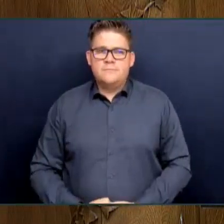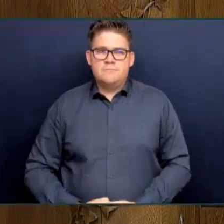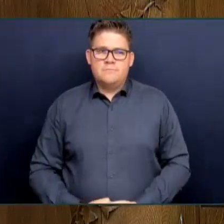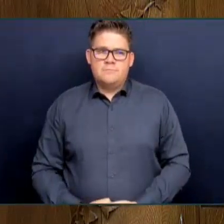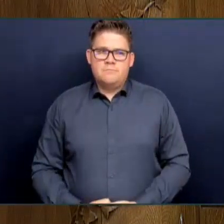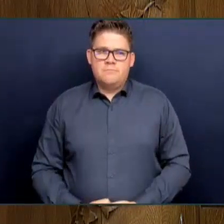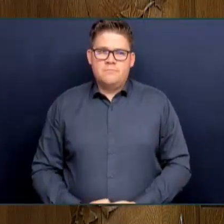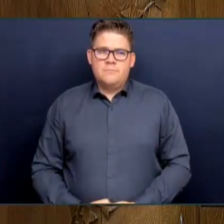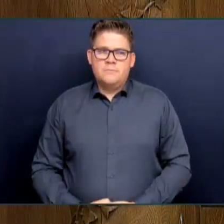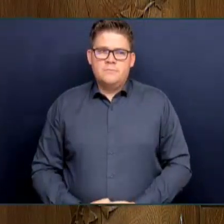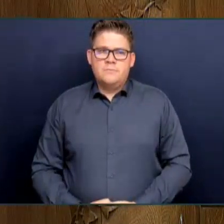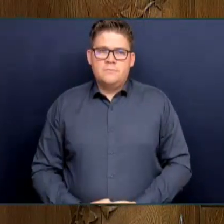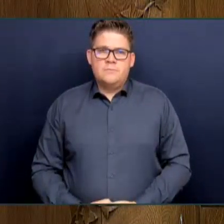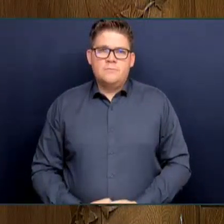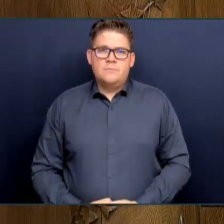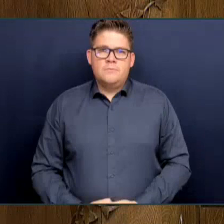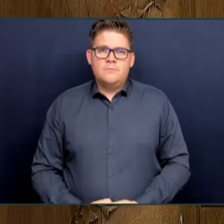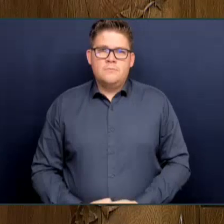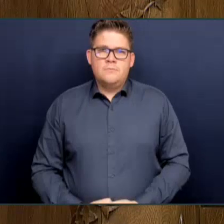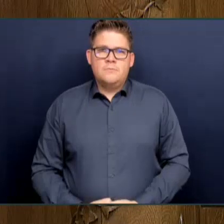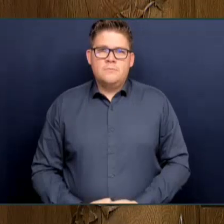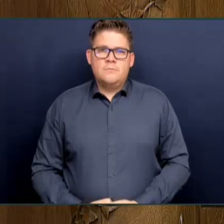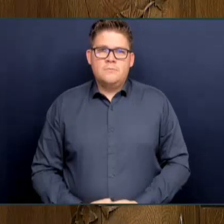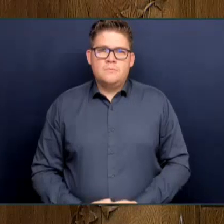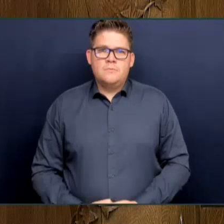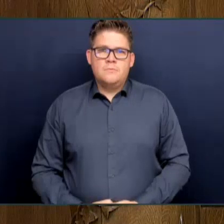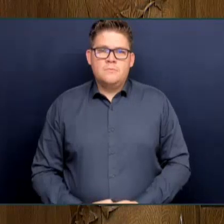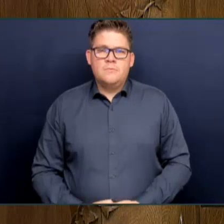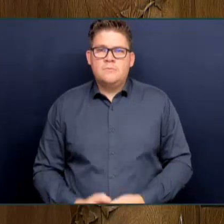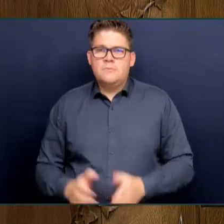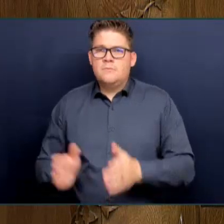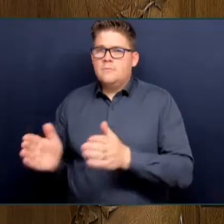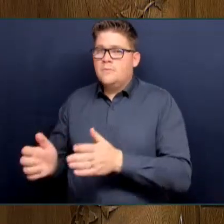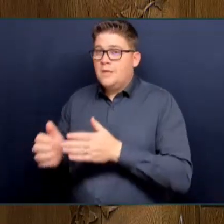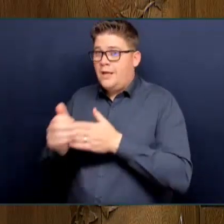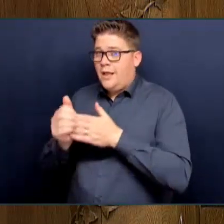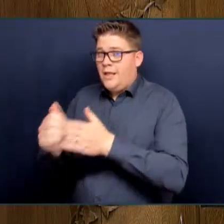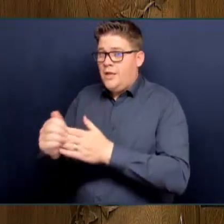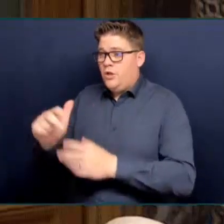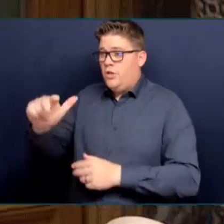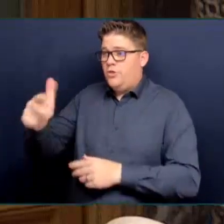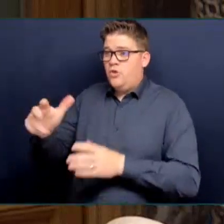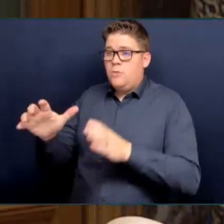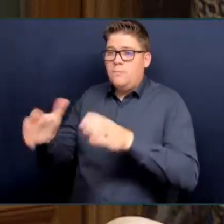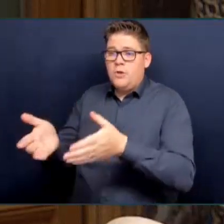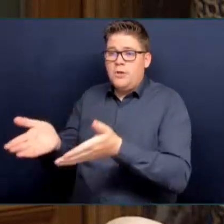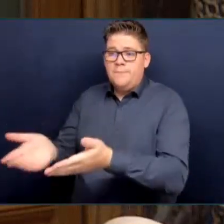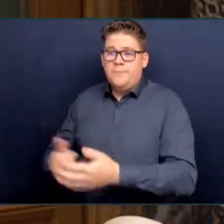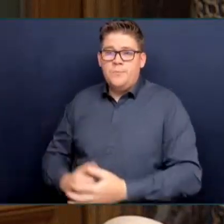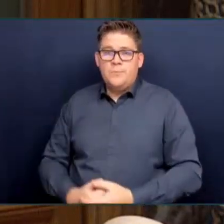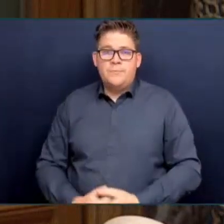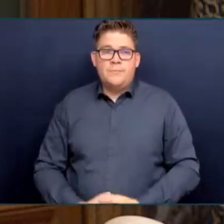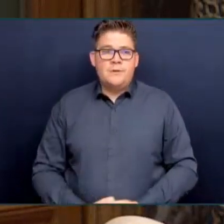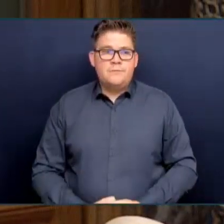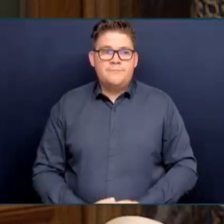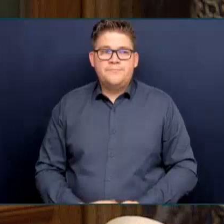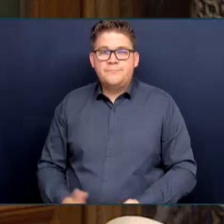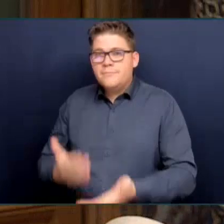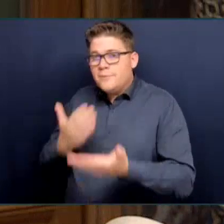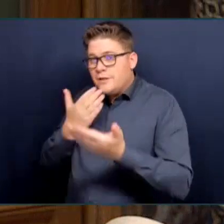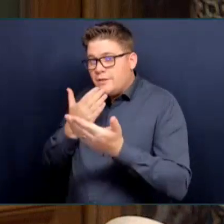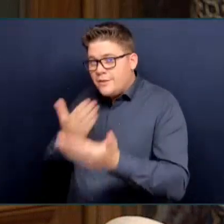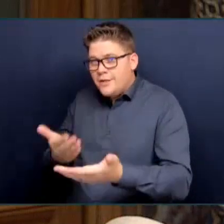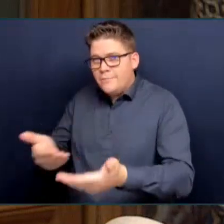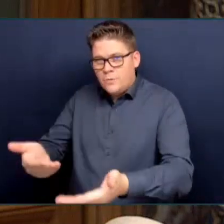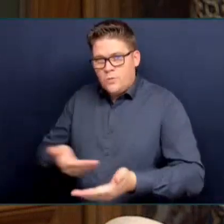Leader of the third party. Thank you, Honourable Speaker, and on behalf of our caucus, we welcome and congratulate the Premier.